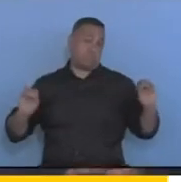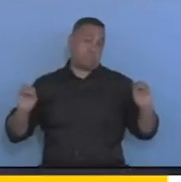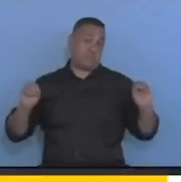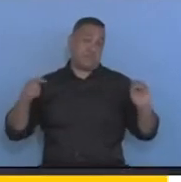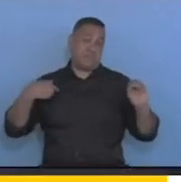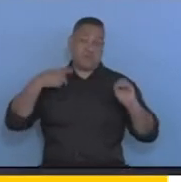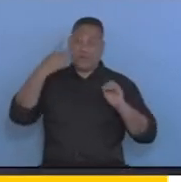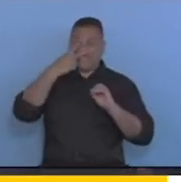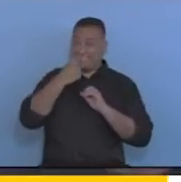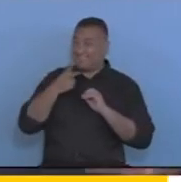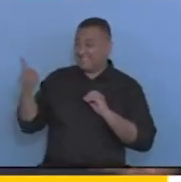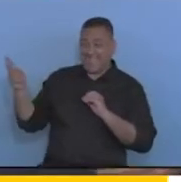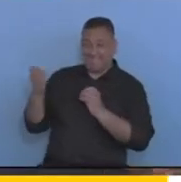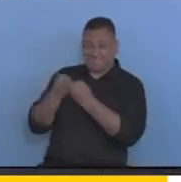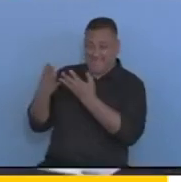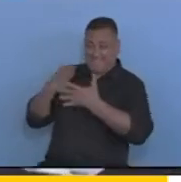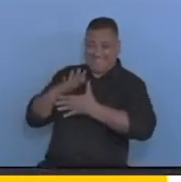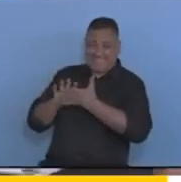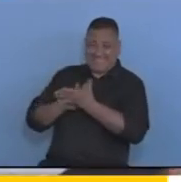look.